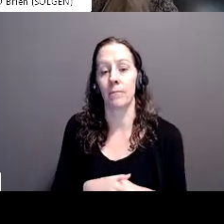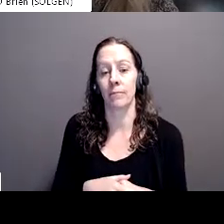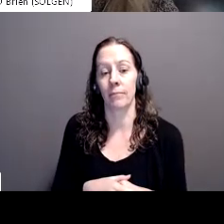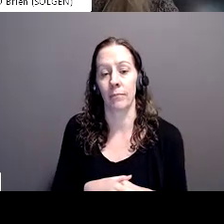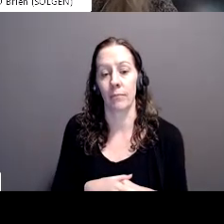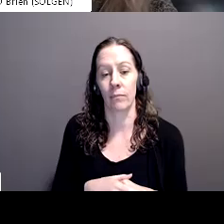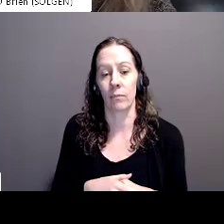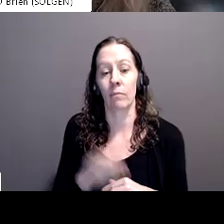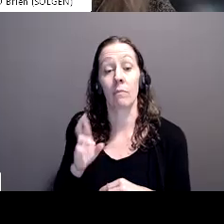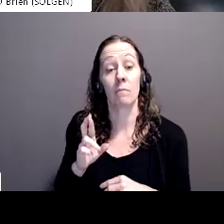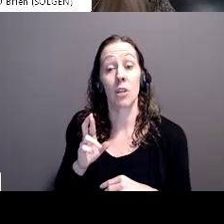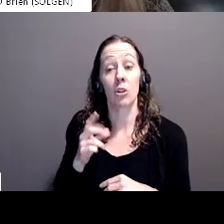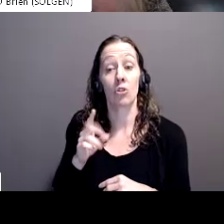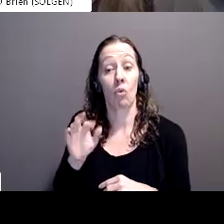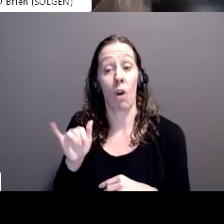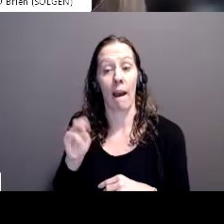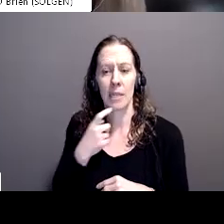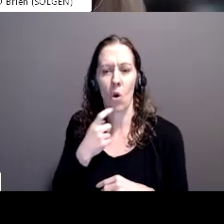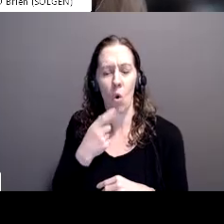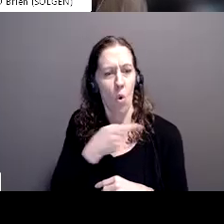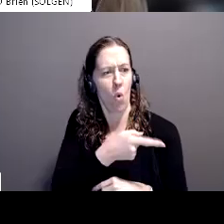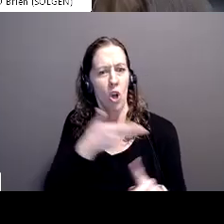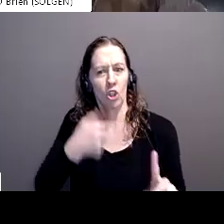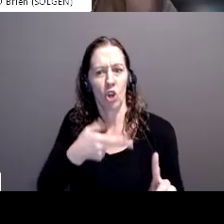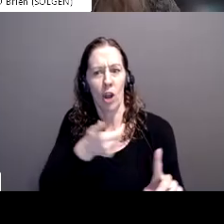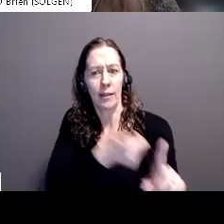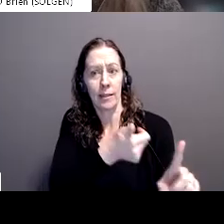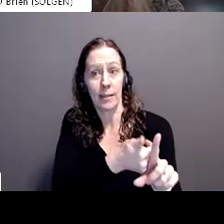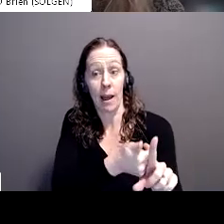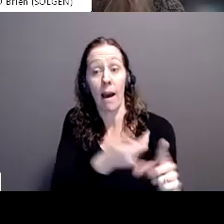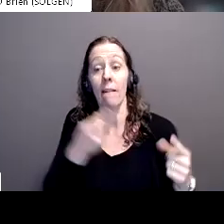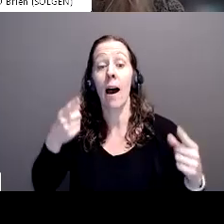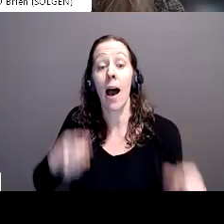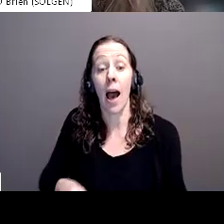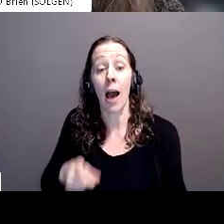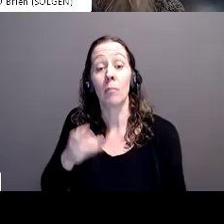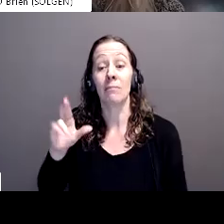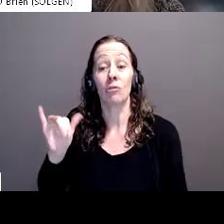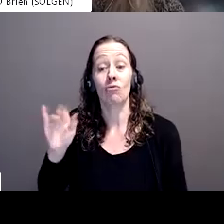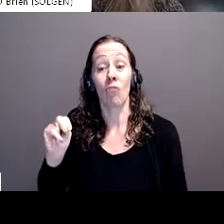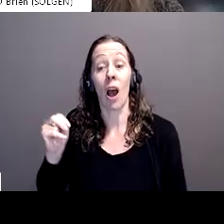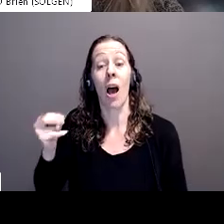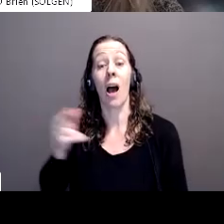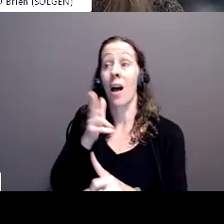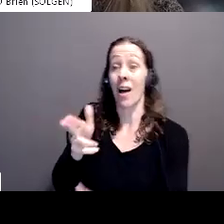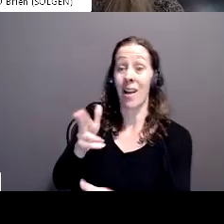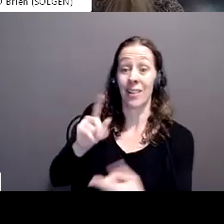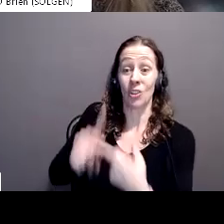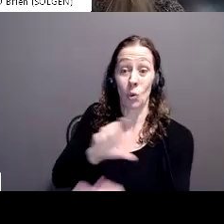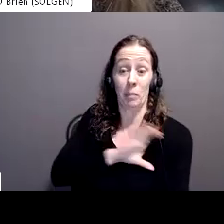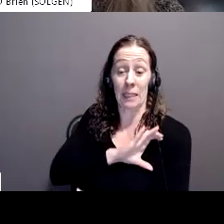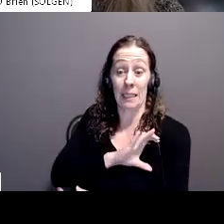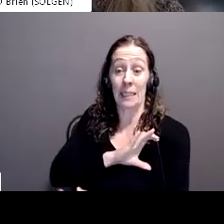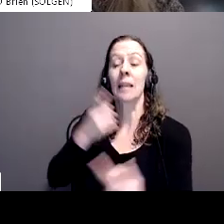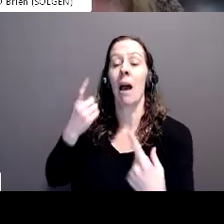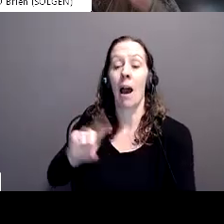Police attended. Mr. Ryan pointed the gun at the officers, and he was shot by officers and killed. And it